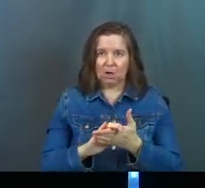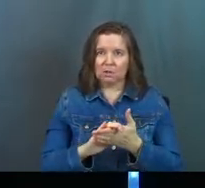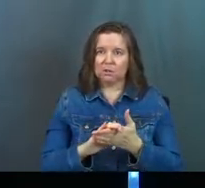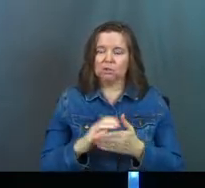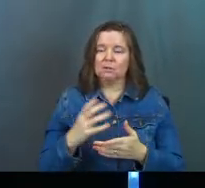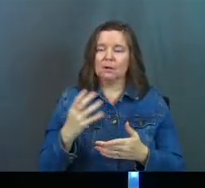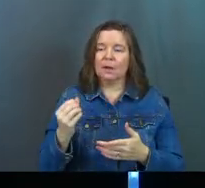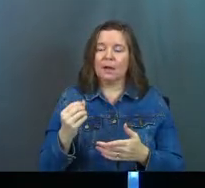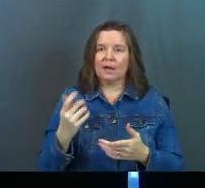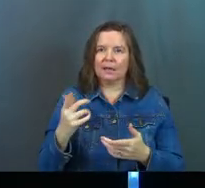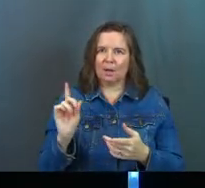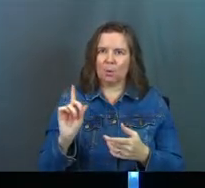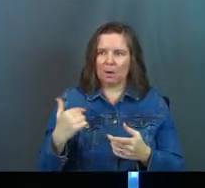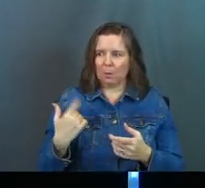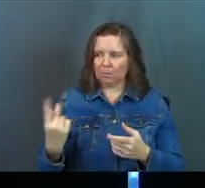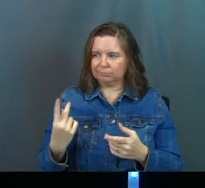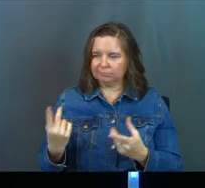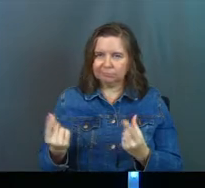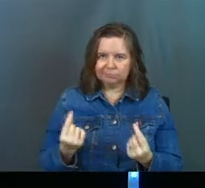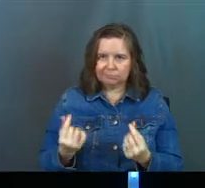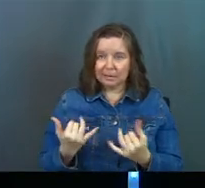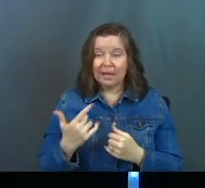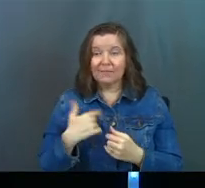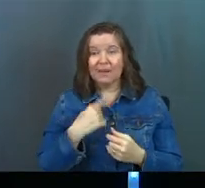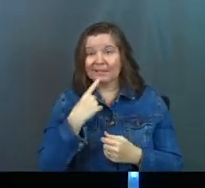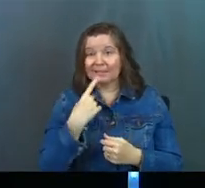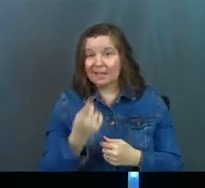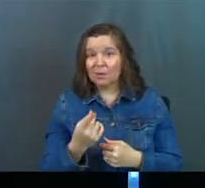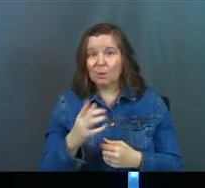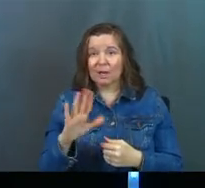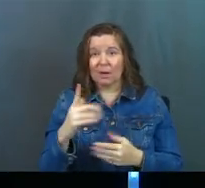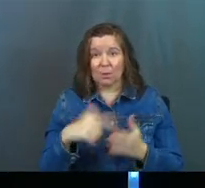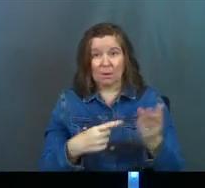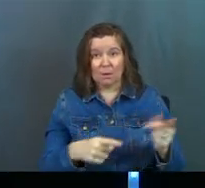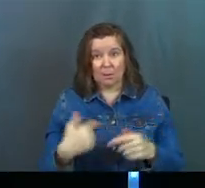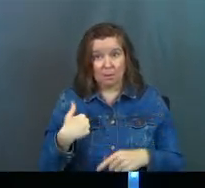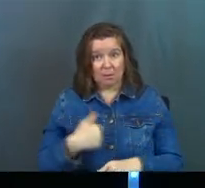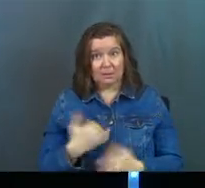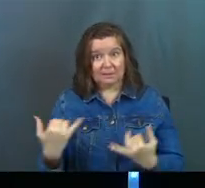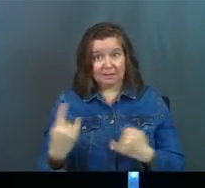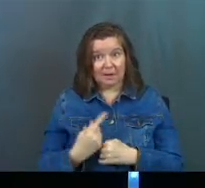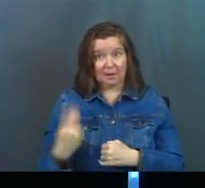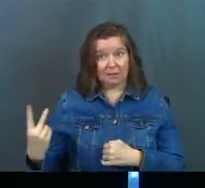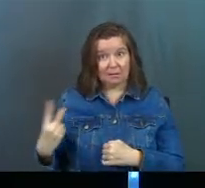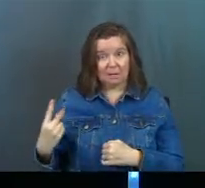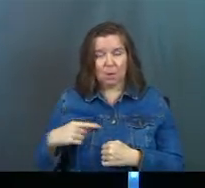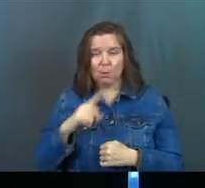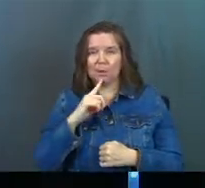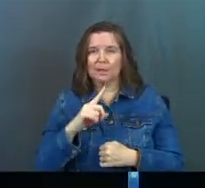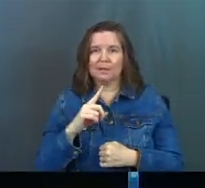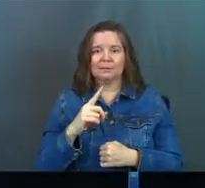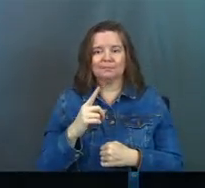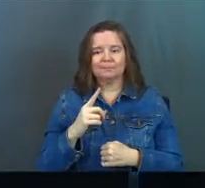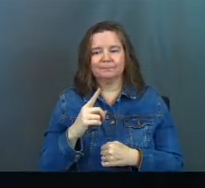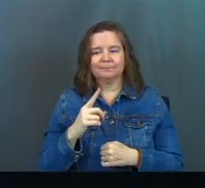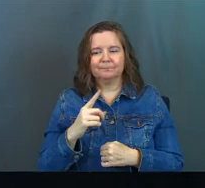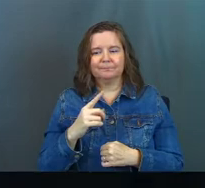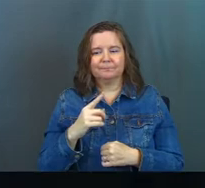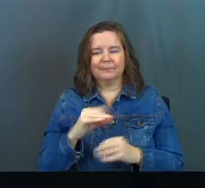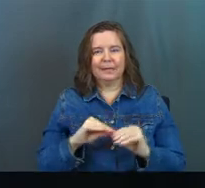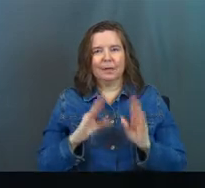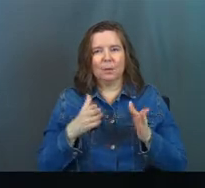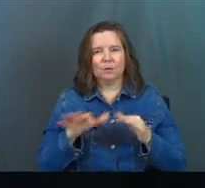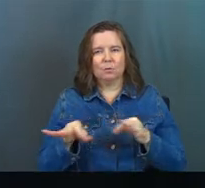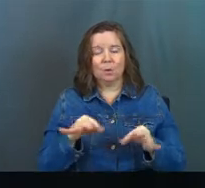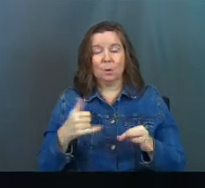these years and kind of where we're at today. And if I could just tell you kind of where we're at today, here's just a really practical way to describe it. We're